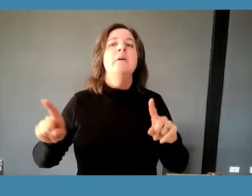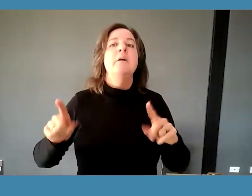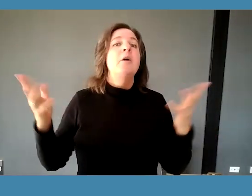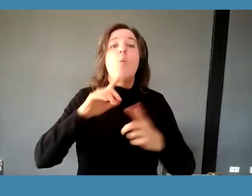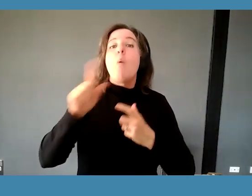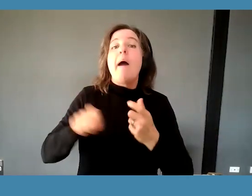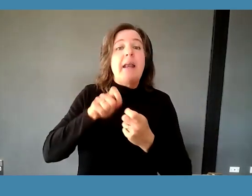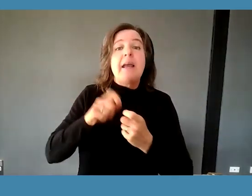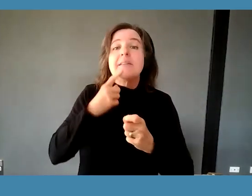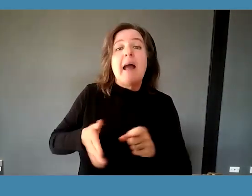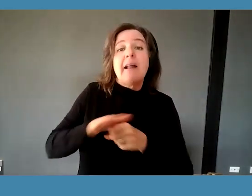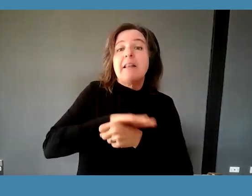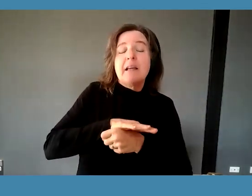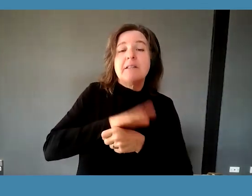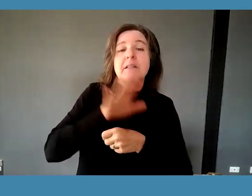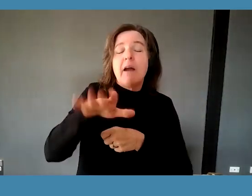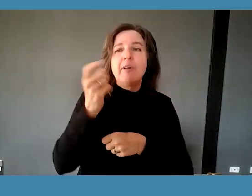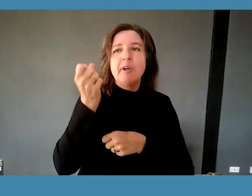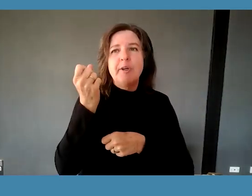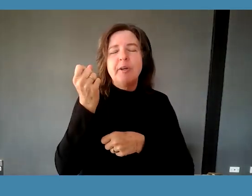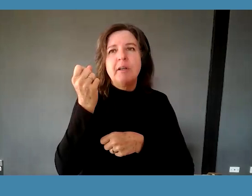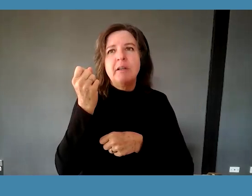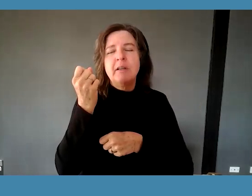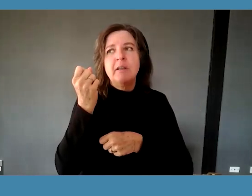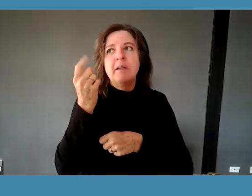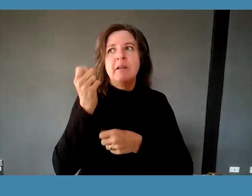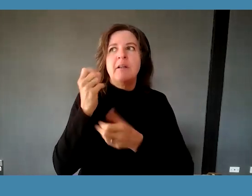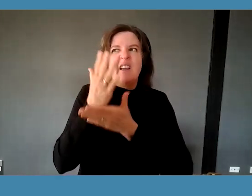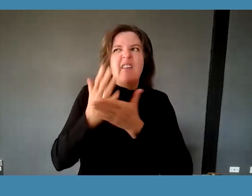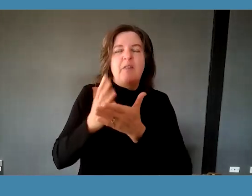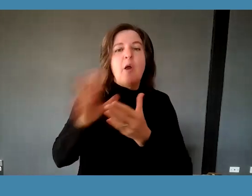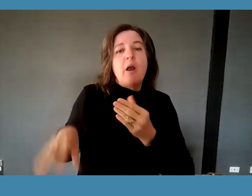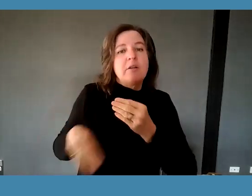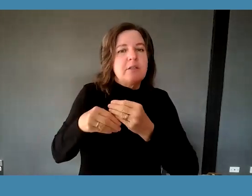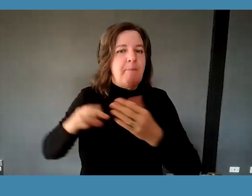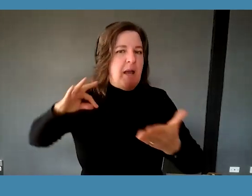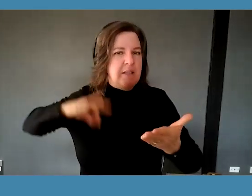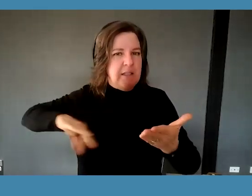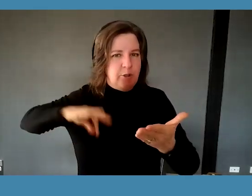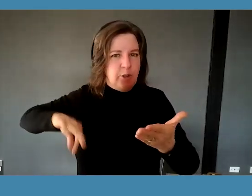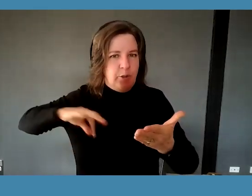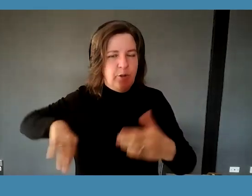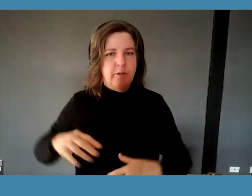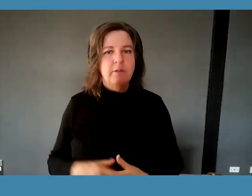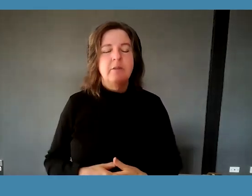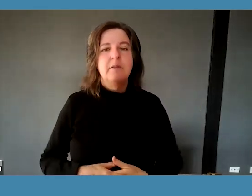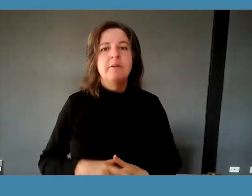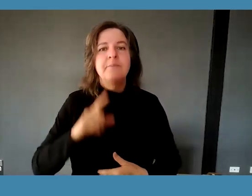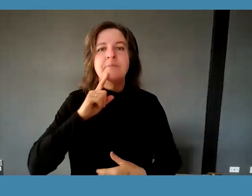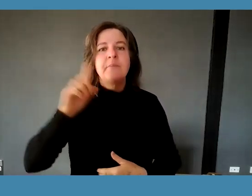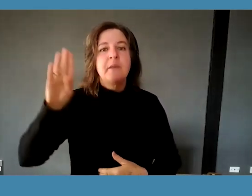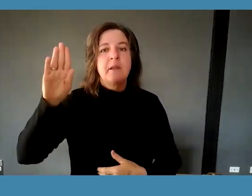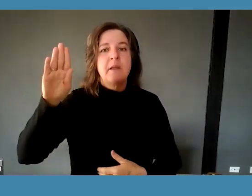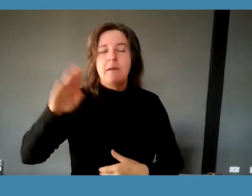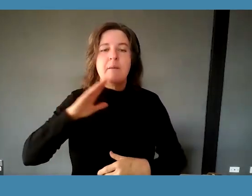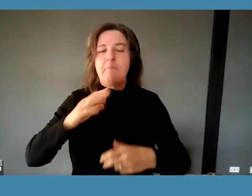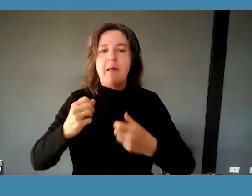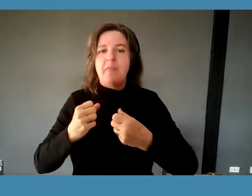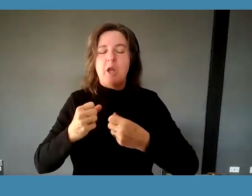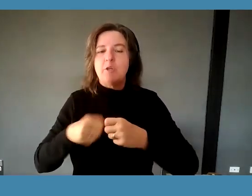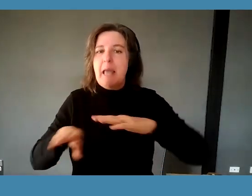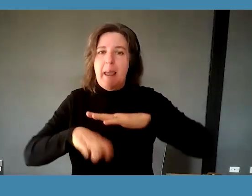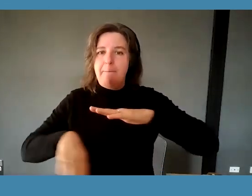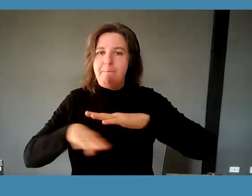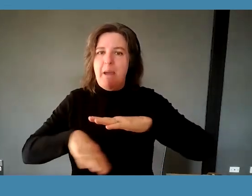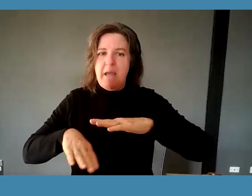is covered. There are some, kind of additional benefits. There's a baseline the state requires. Every plan has to